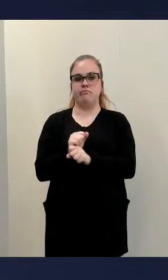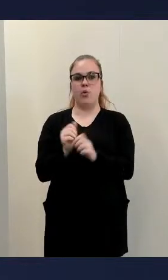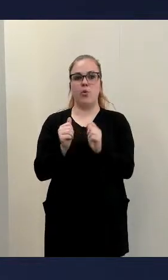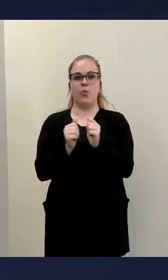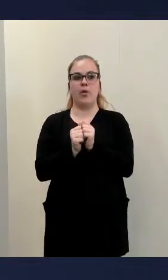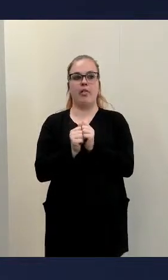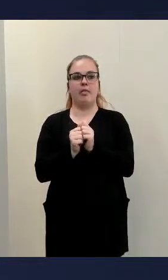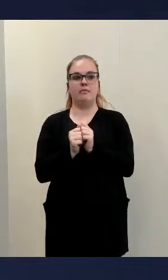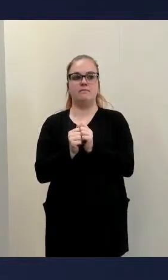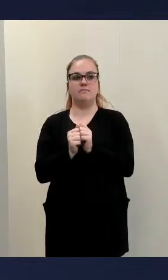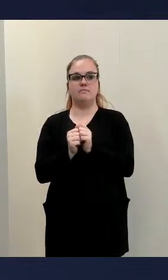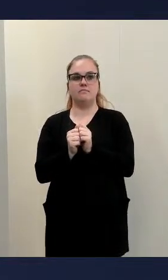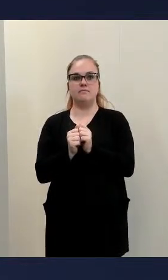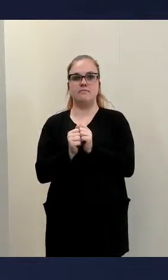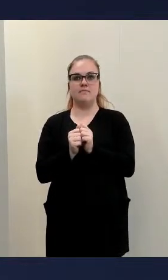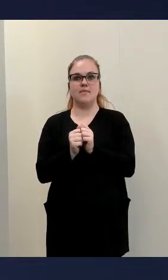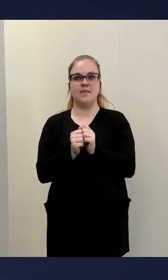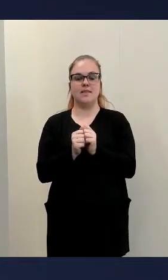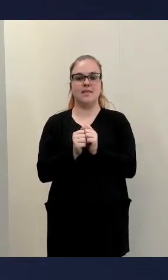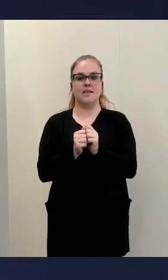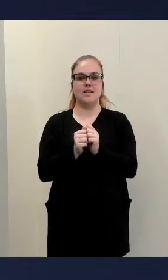of Director